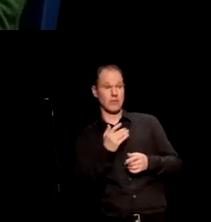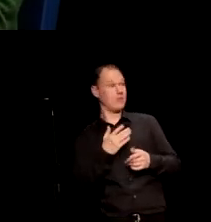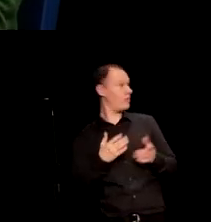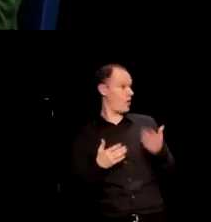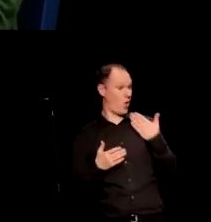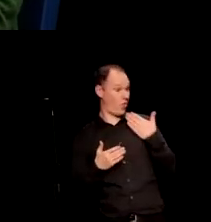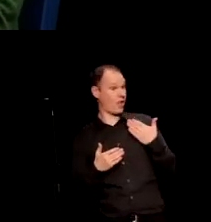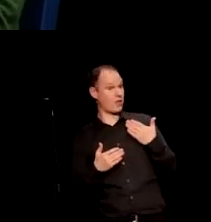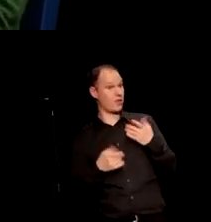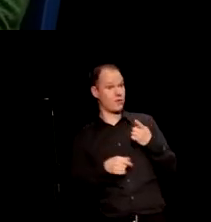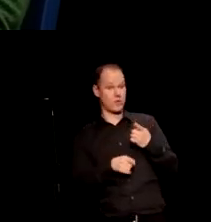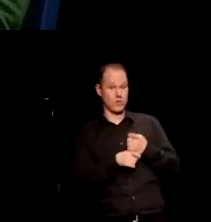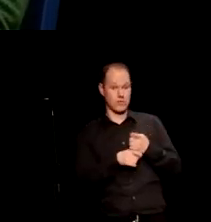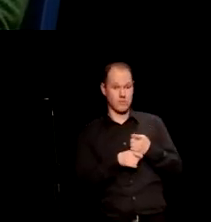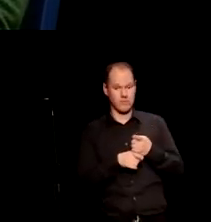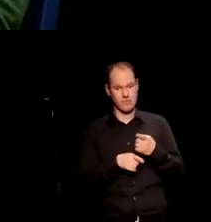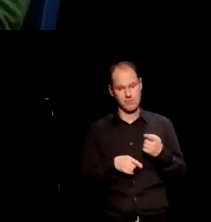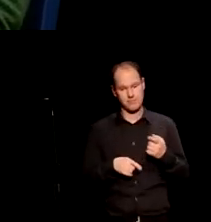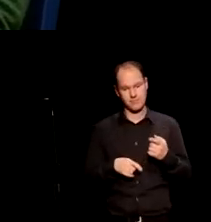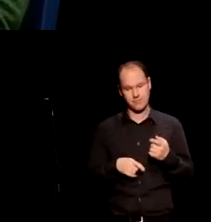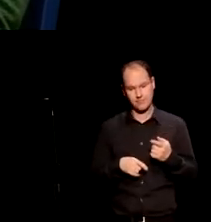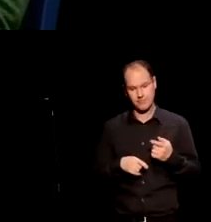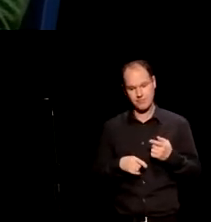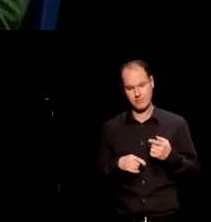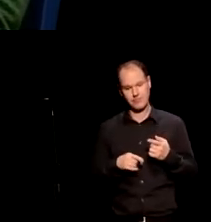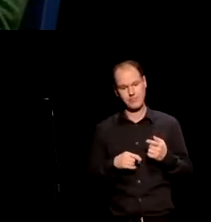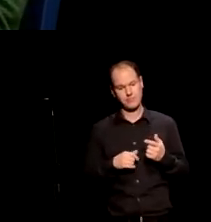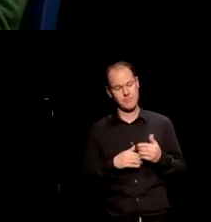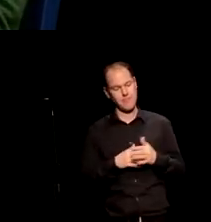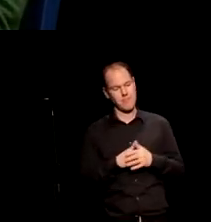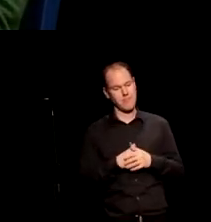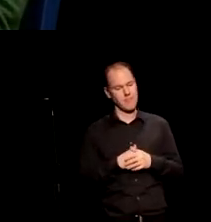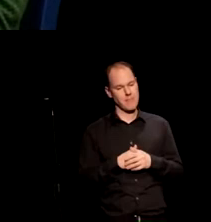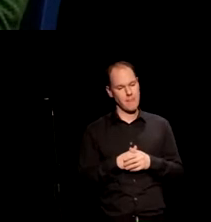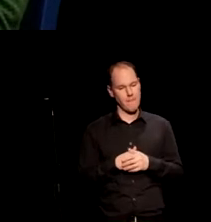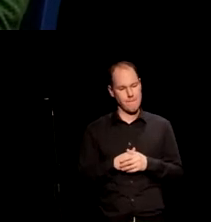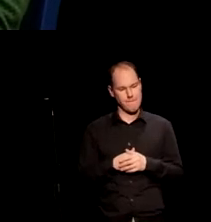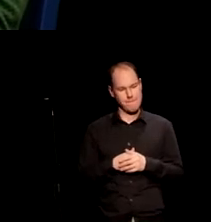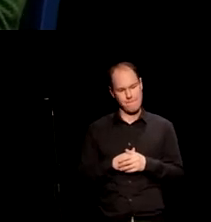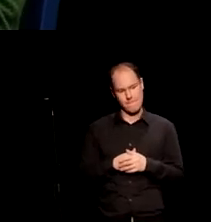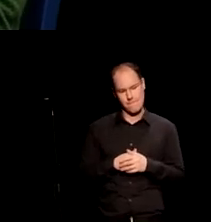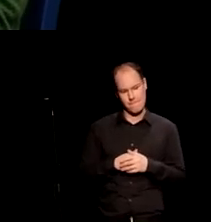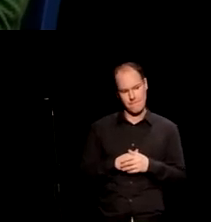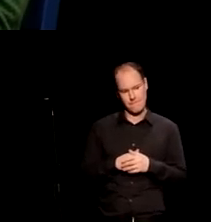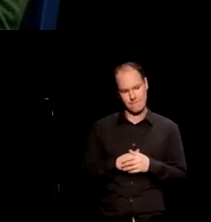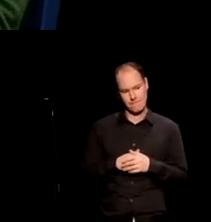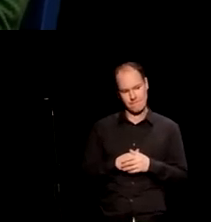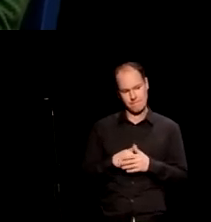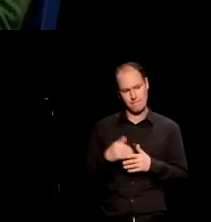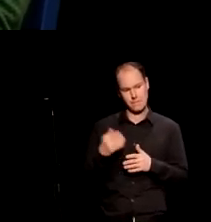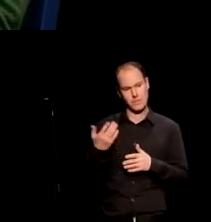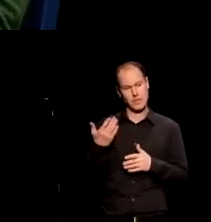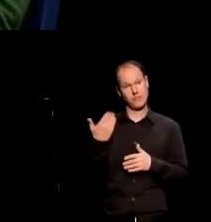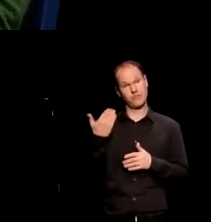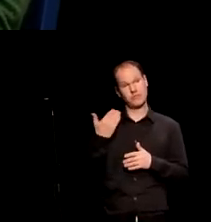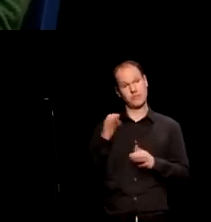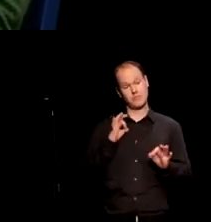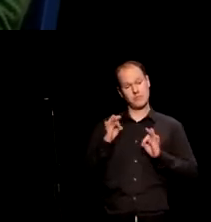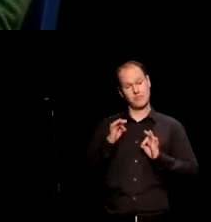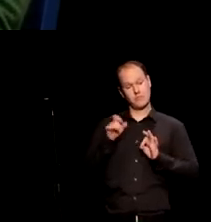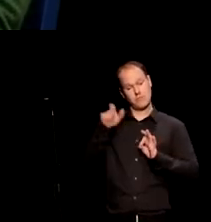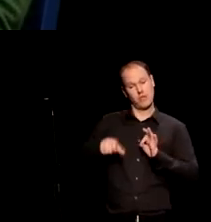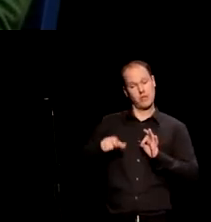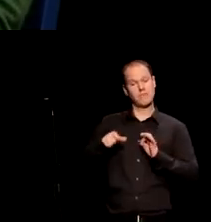for mentioning Amanda. It's important that I mention it first. We recently lost a cast member, Josephine Melville, and she'd have